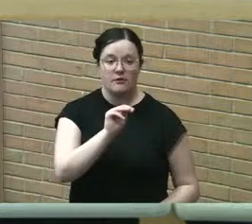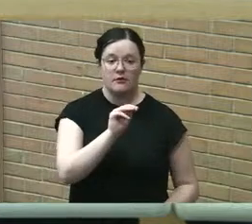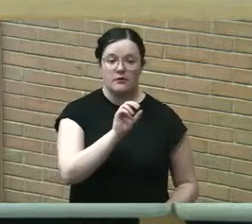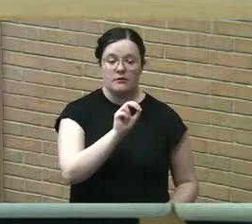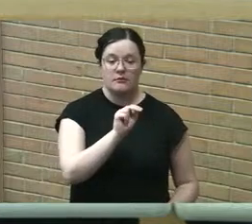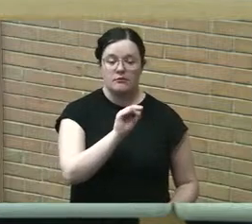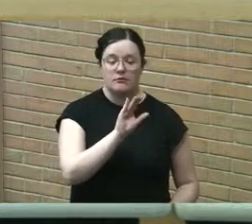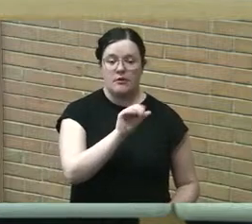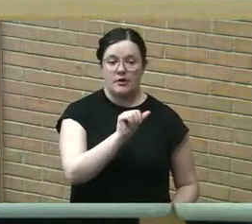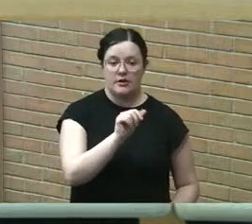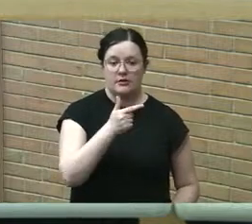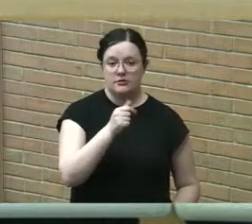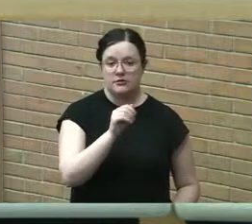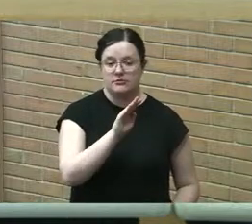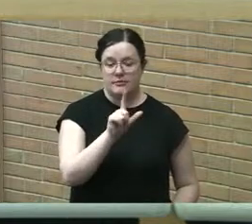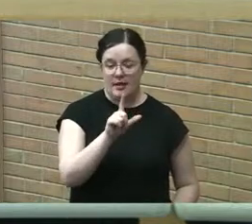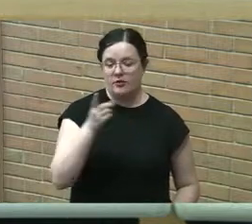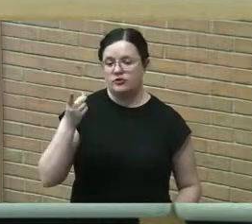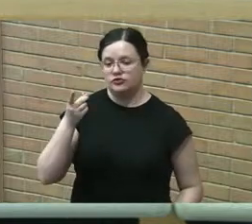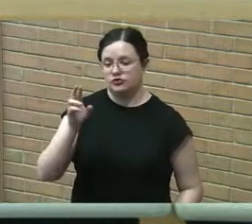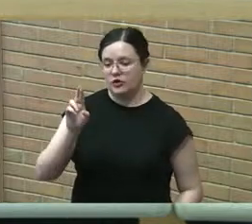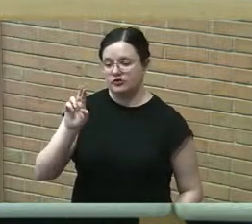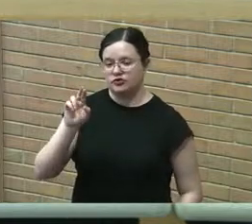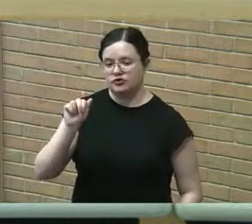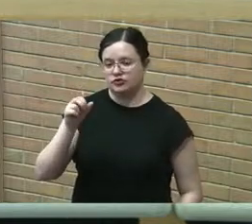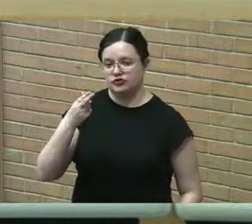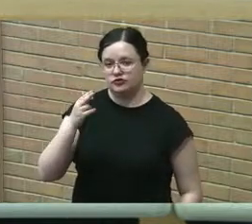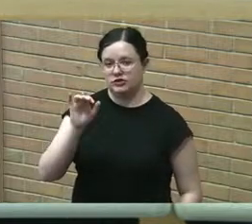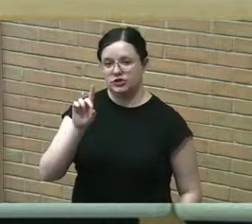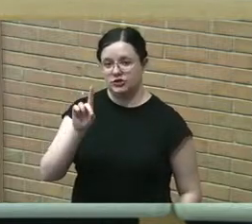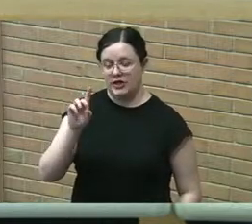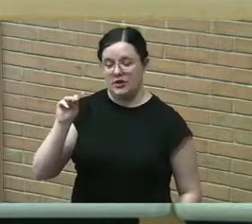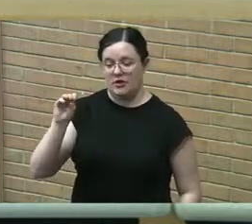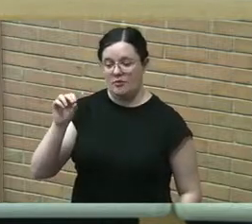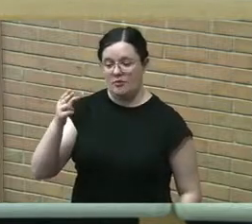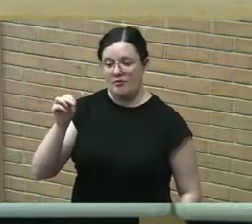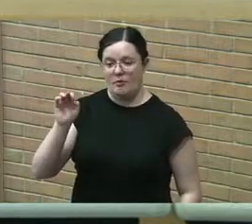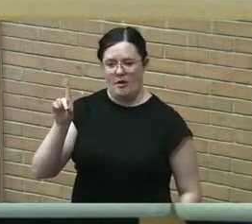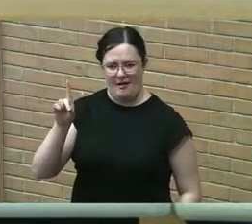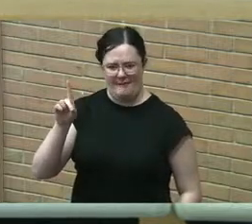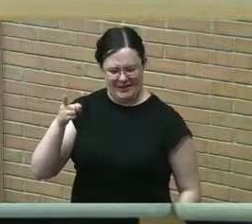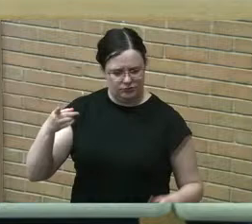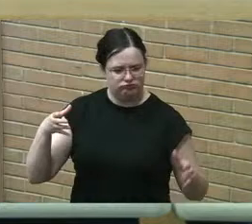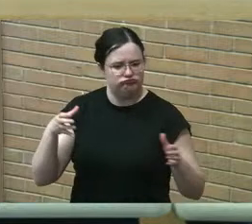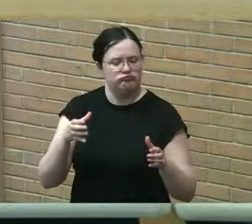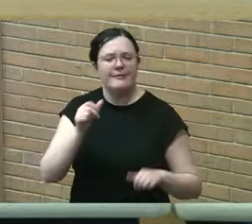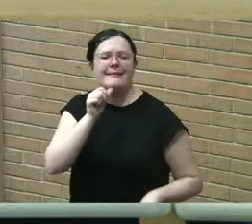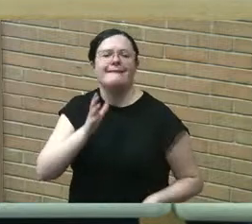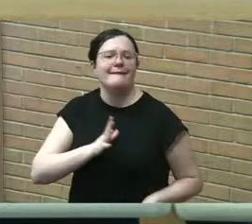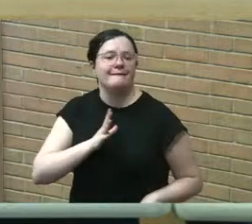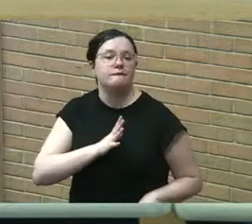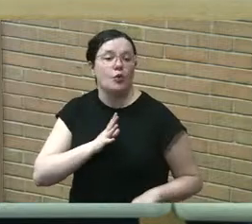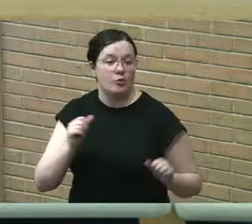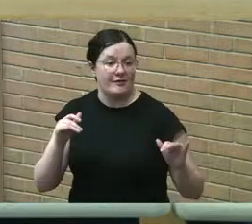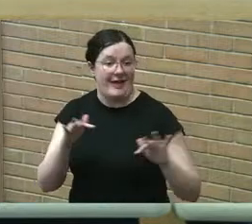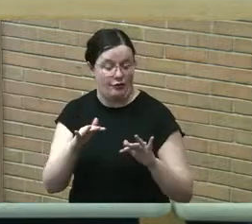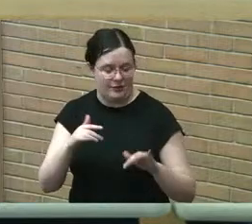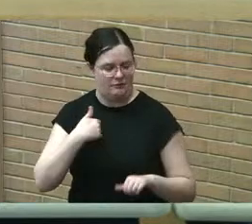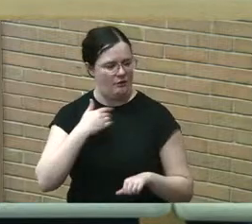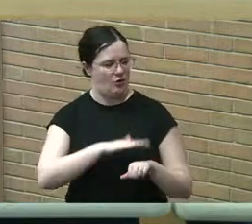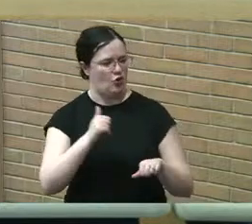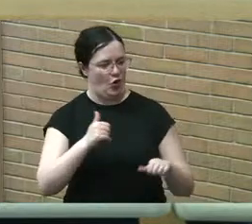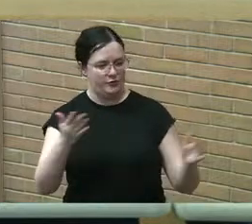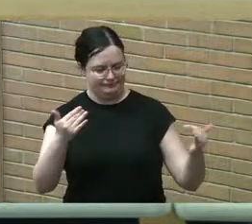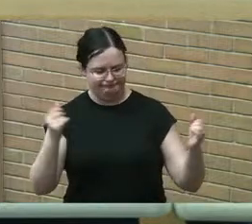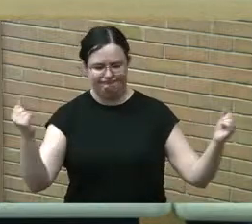Muhammad met in an informal gathering of people here at Town Hall, a gathering that I called together that led to